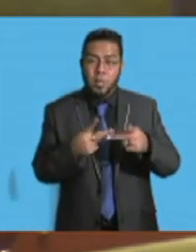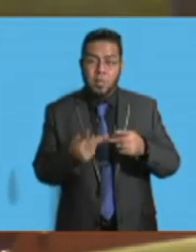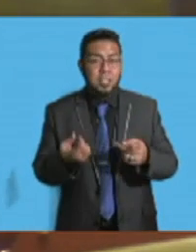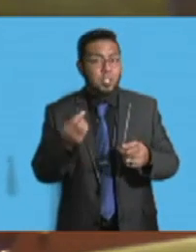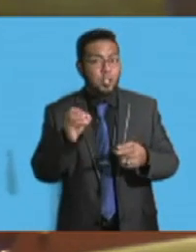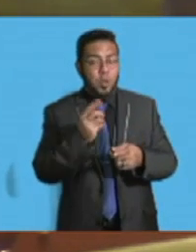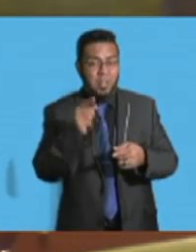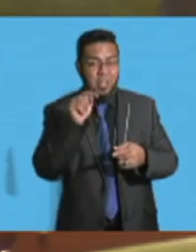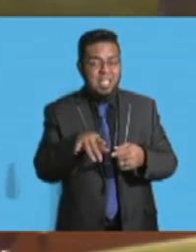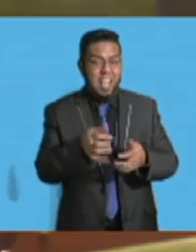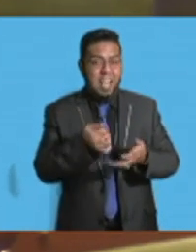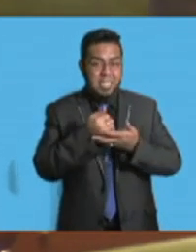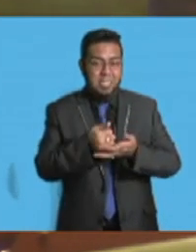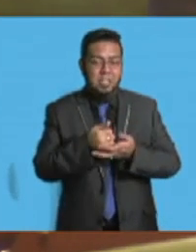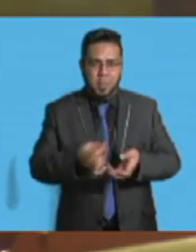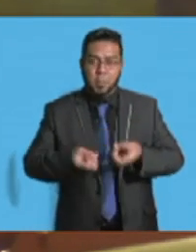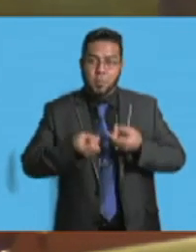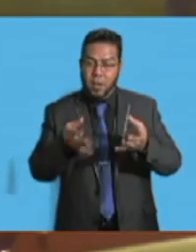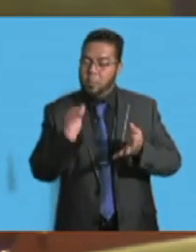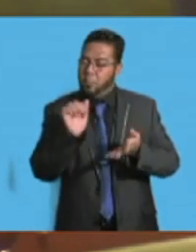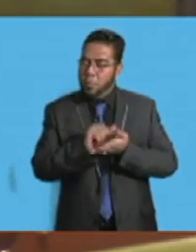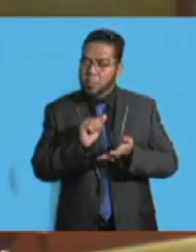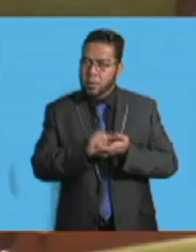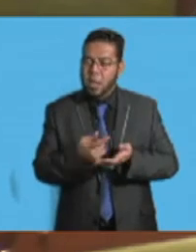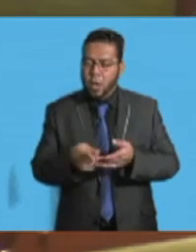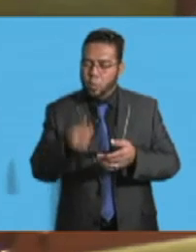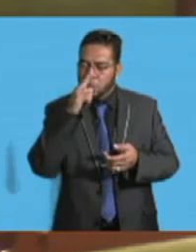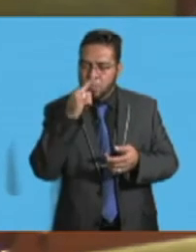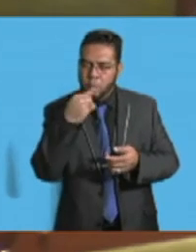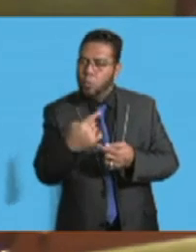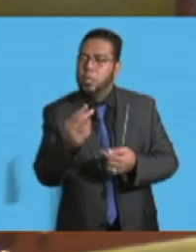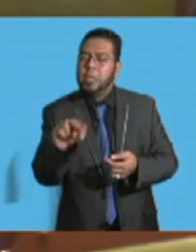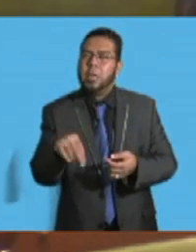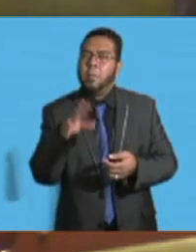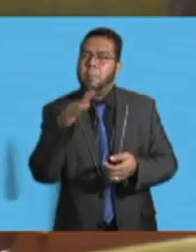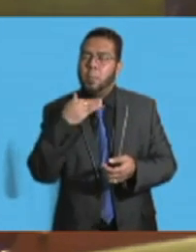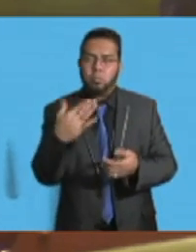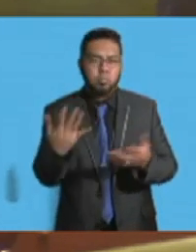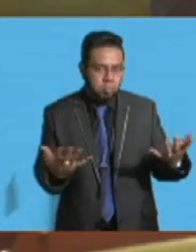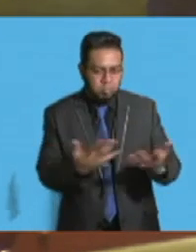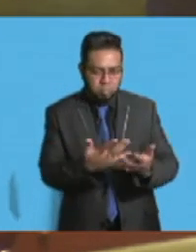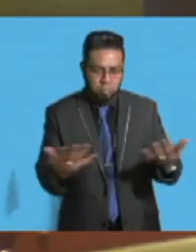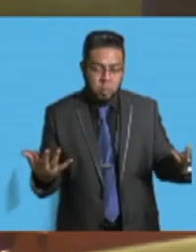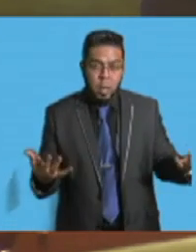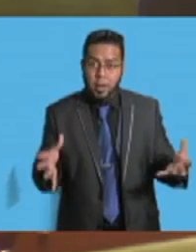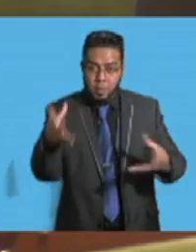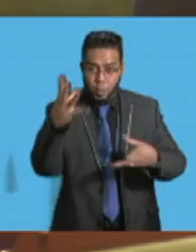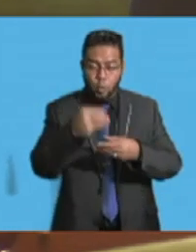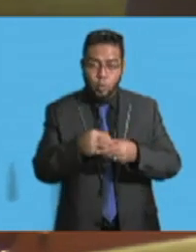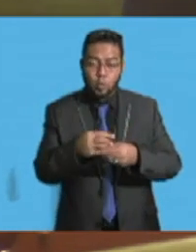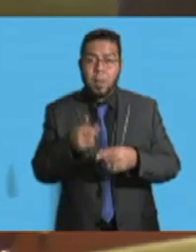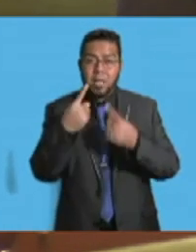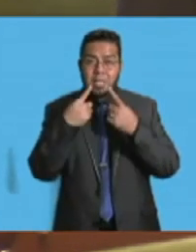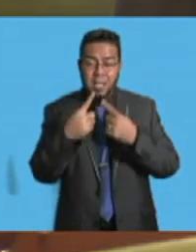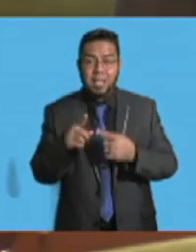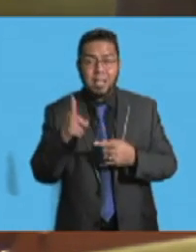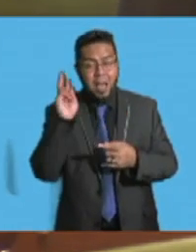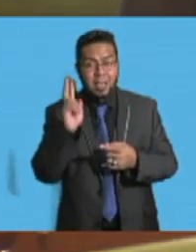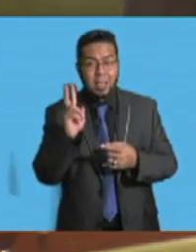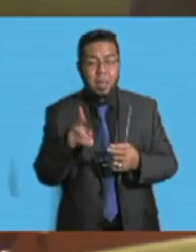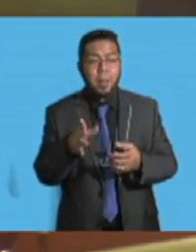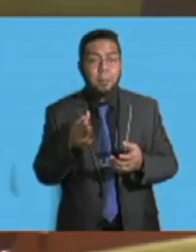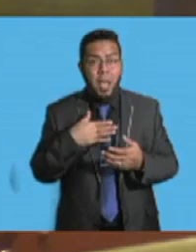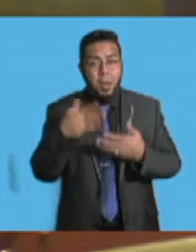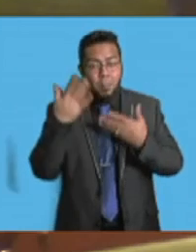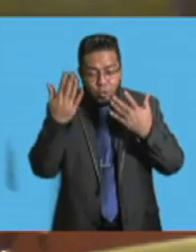these assistance are provided promptly and to those that need most. Madam Speaker, let me conclude by stating once again my appreciation to